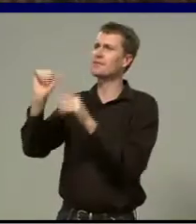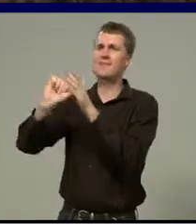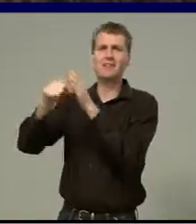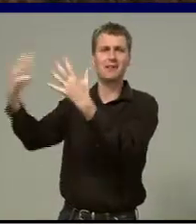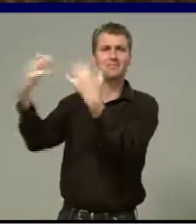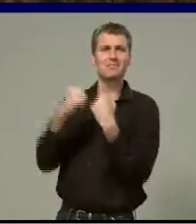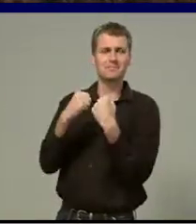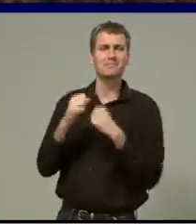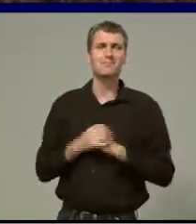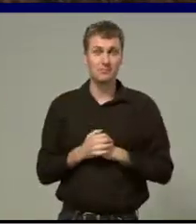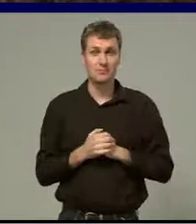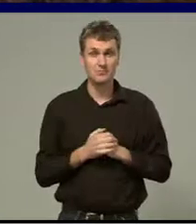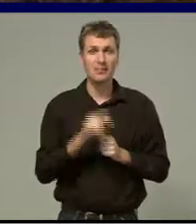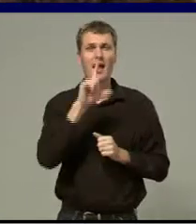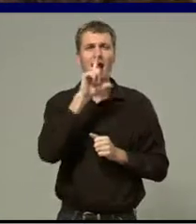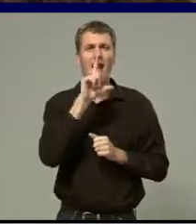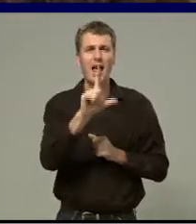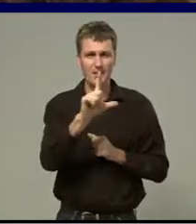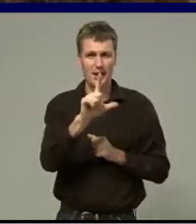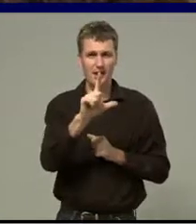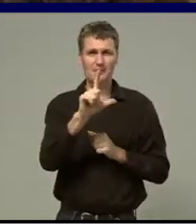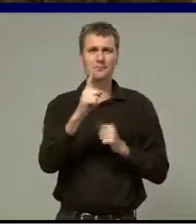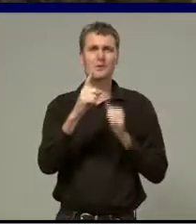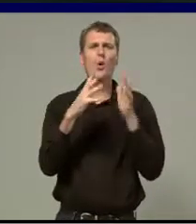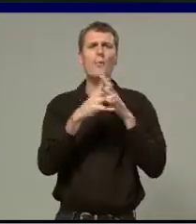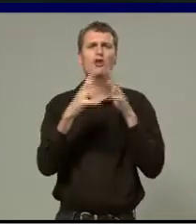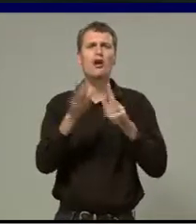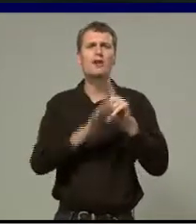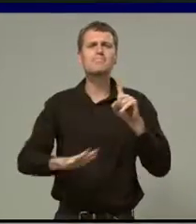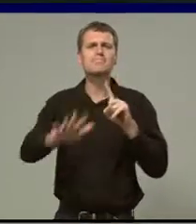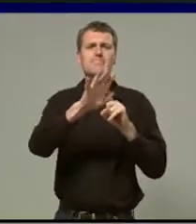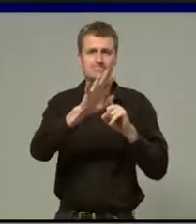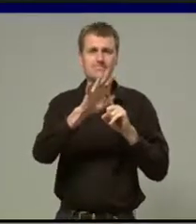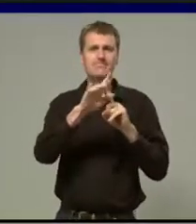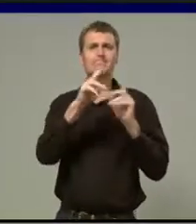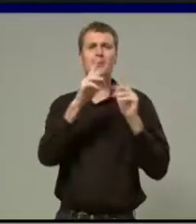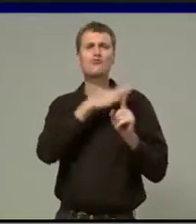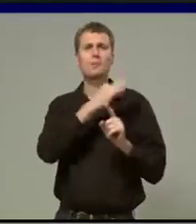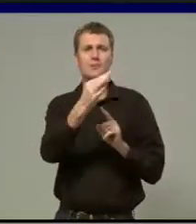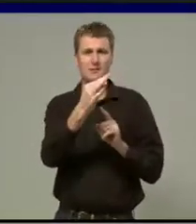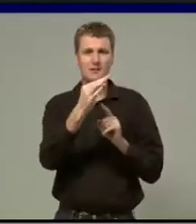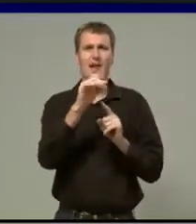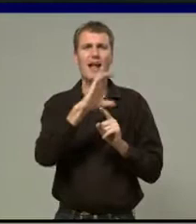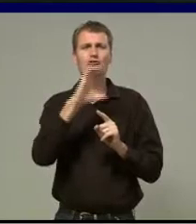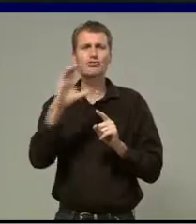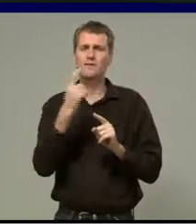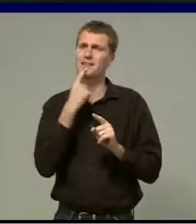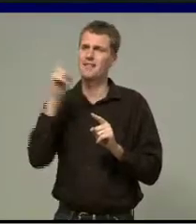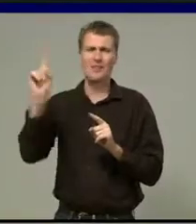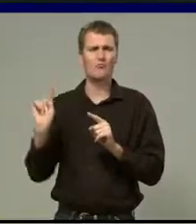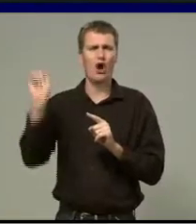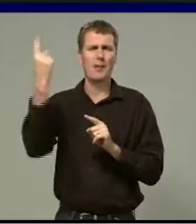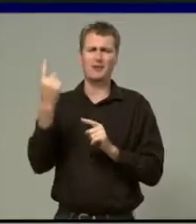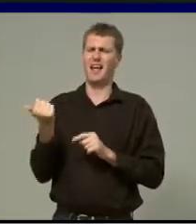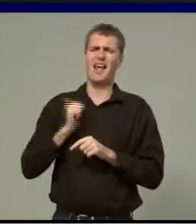Labour's Waimakariri List Labour MP Clayton Cosgrove says that this is arrogance of the highest order on the Prime Minister's part and that there is